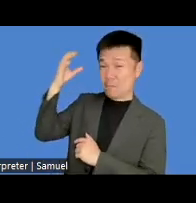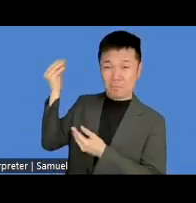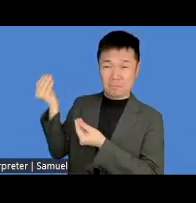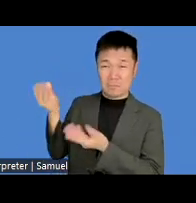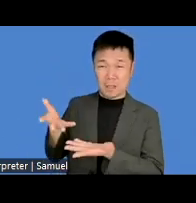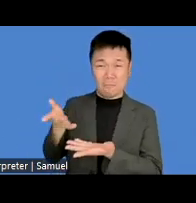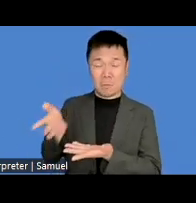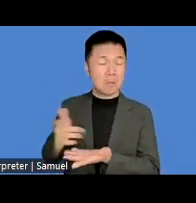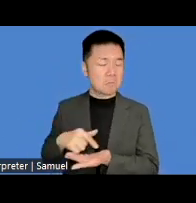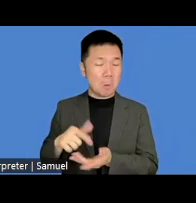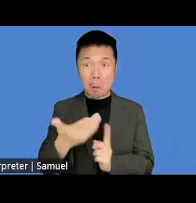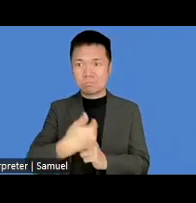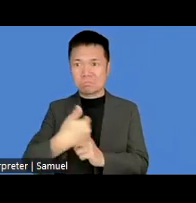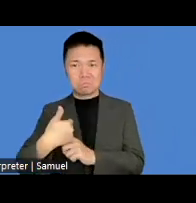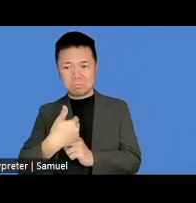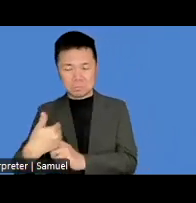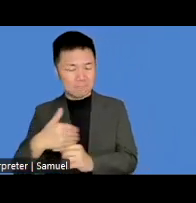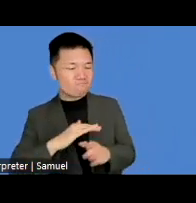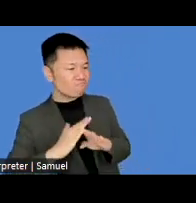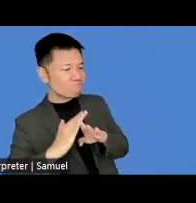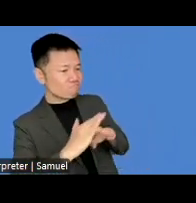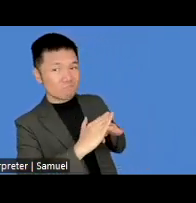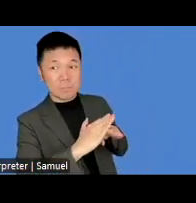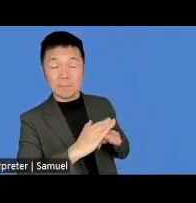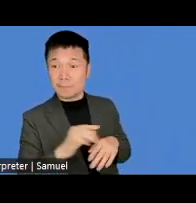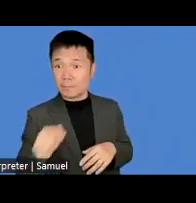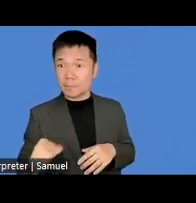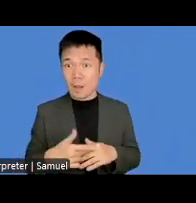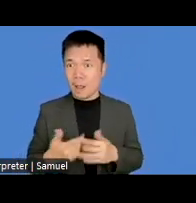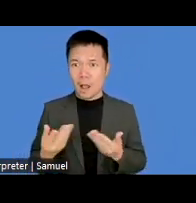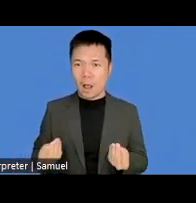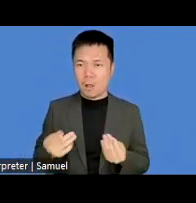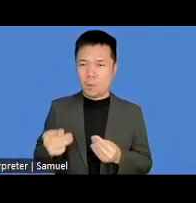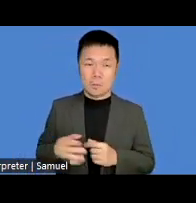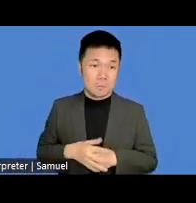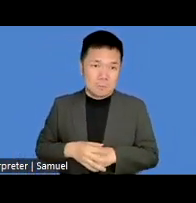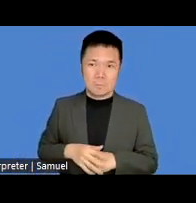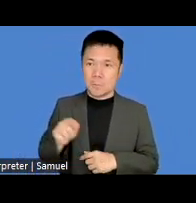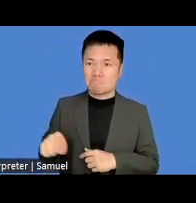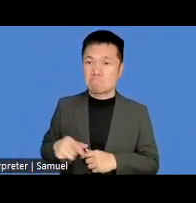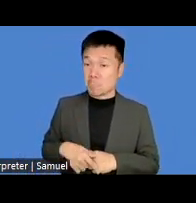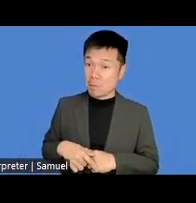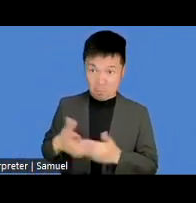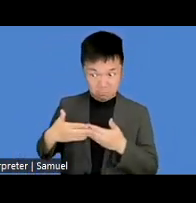safety reasons, there was no strategy of when that would end,